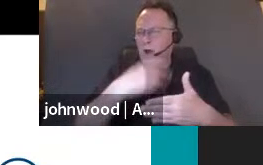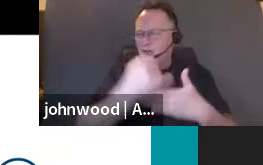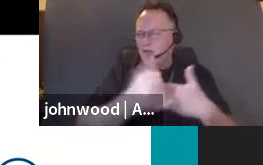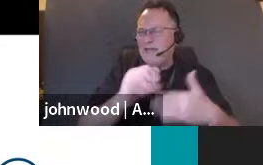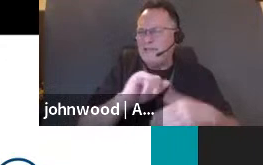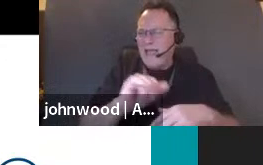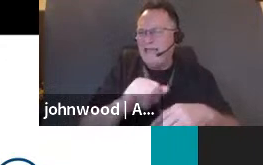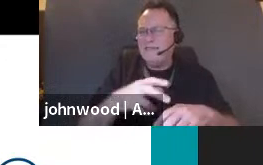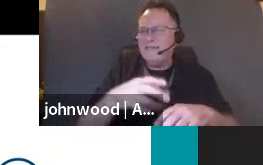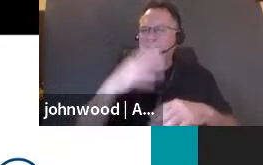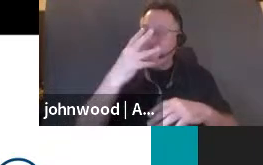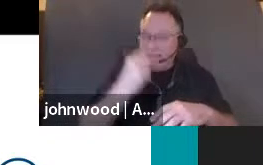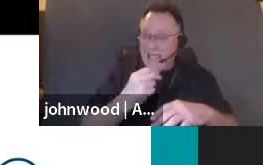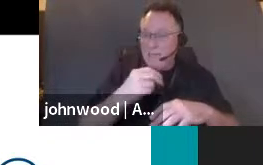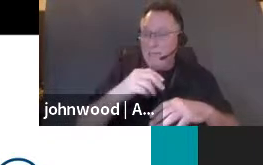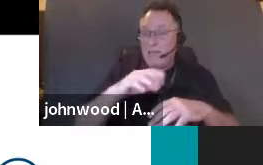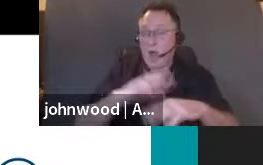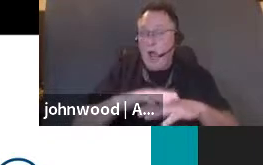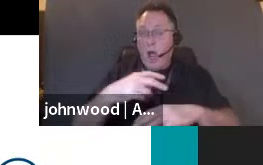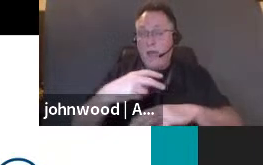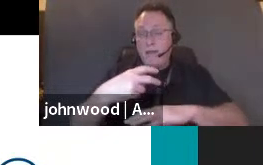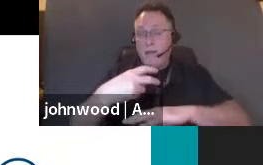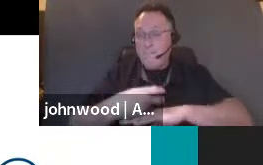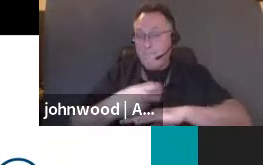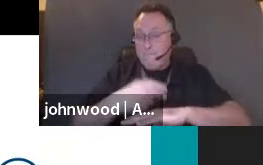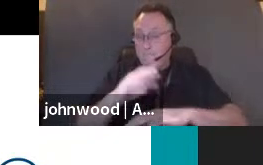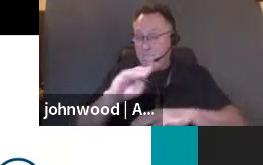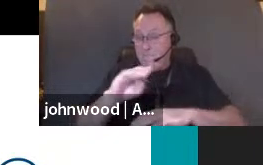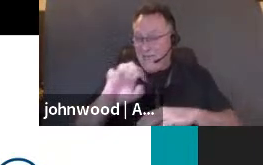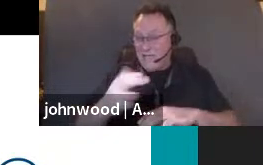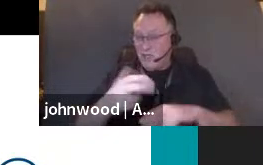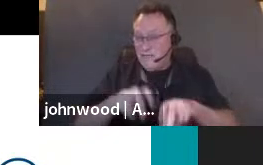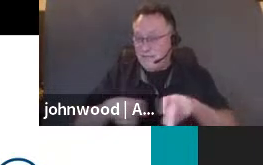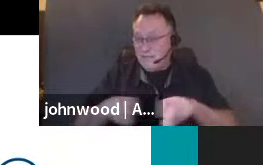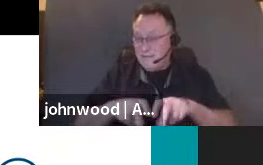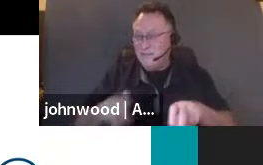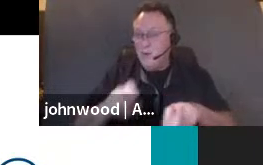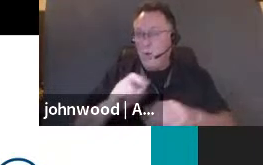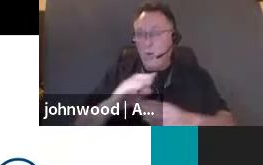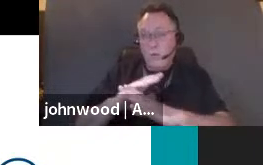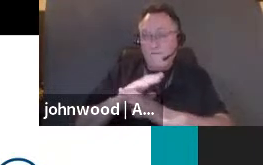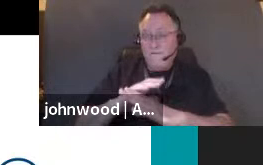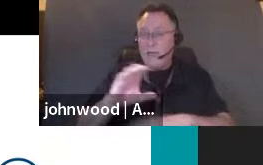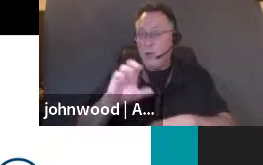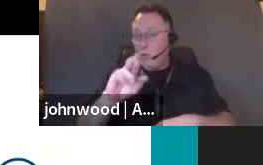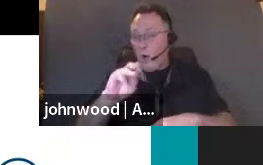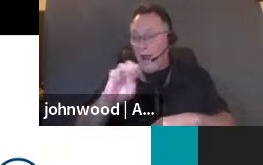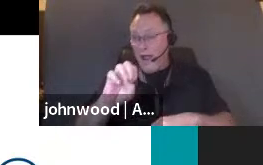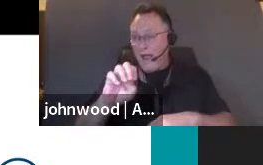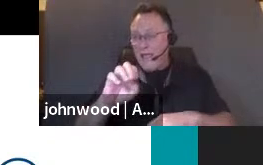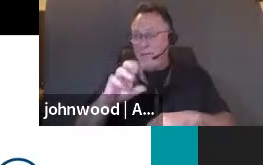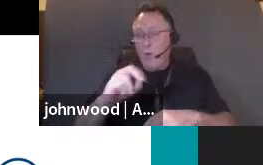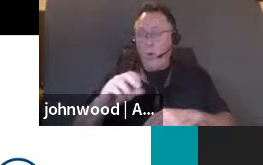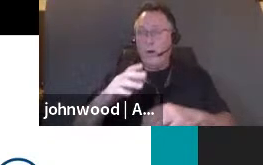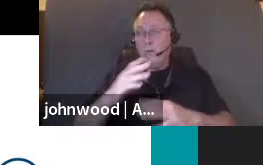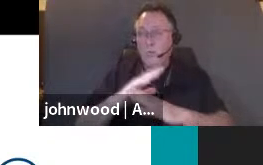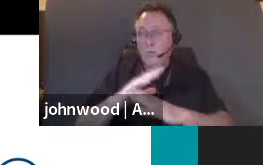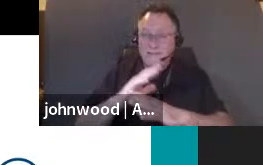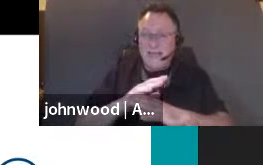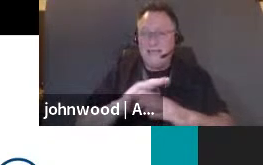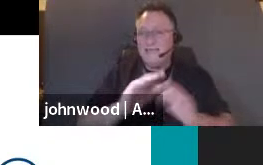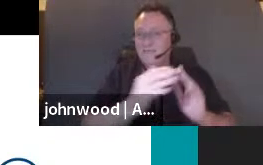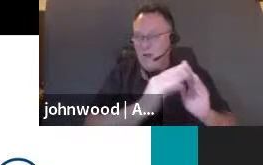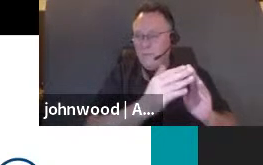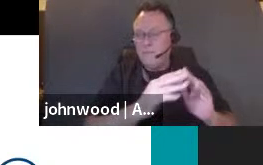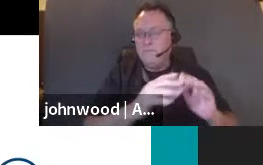on benches or minimizing wear and tear and maintenance, or preventing crime or protecting the environment. But there are ways